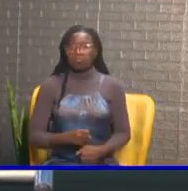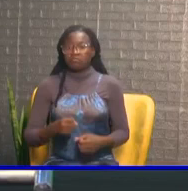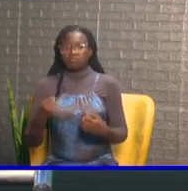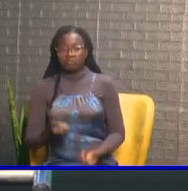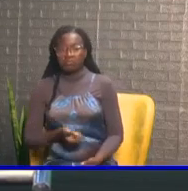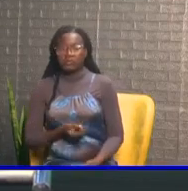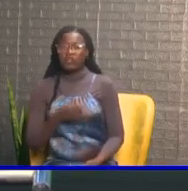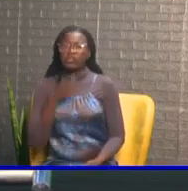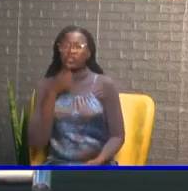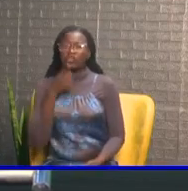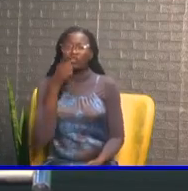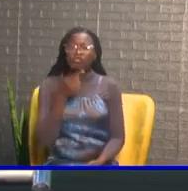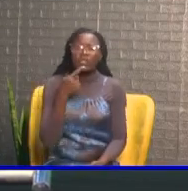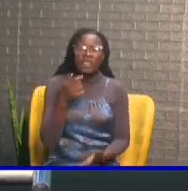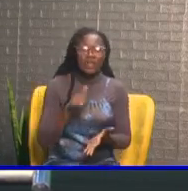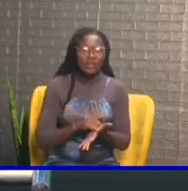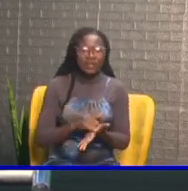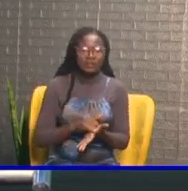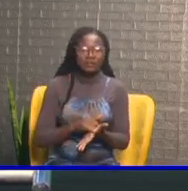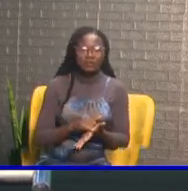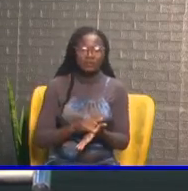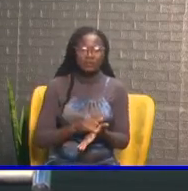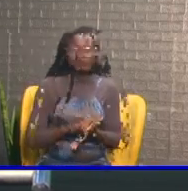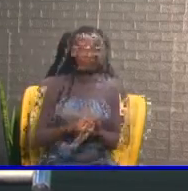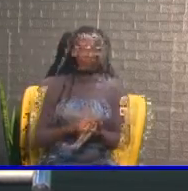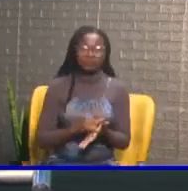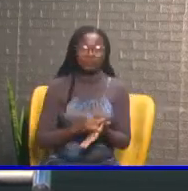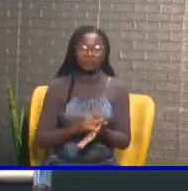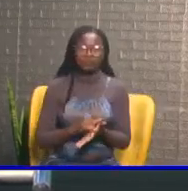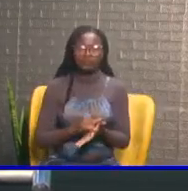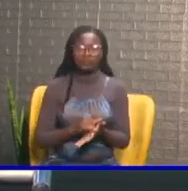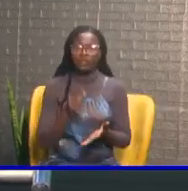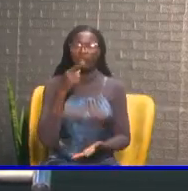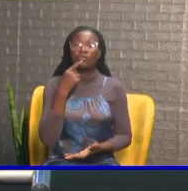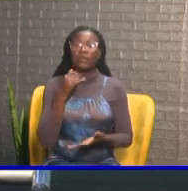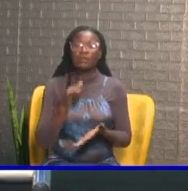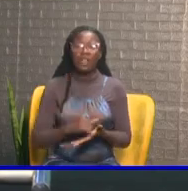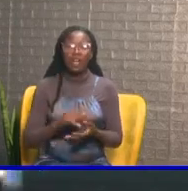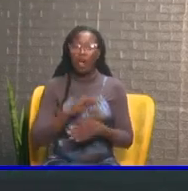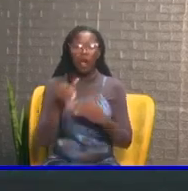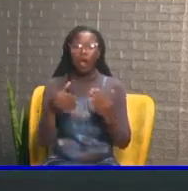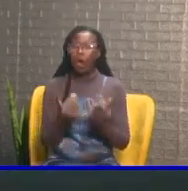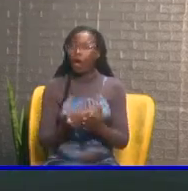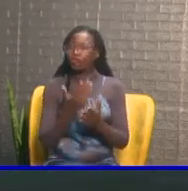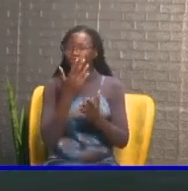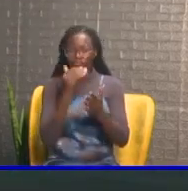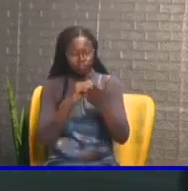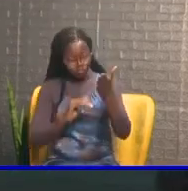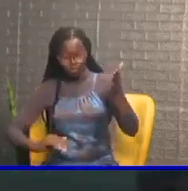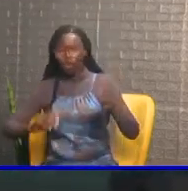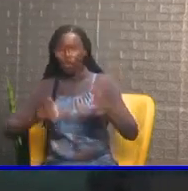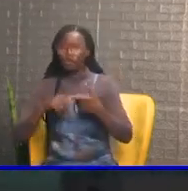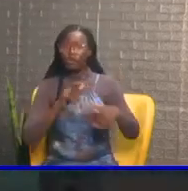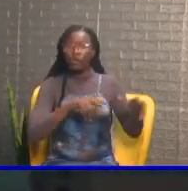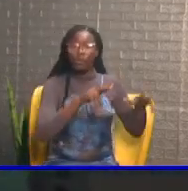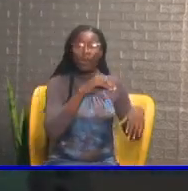Are you telling me that 100 all kinds of people, and they were going to walk in the desert? The Bible says there was not one